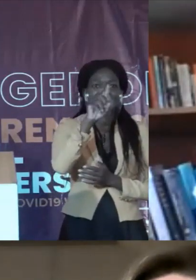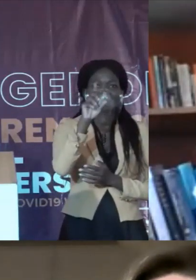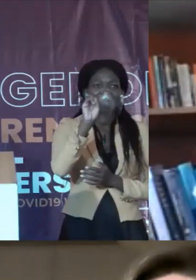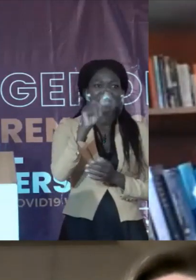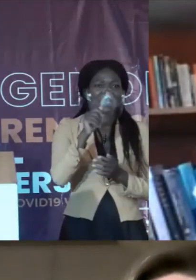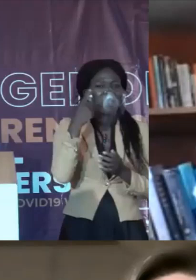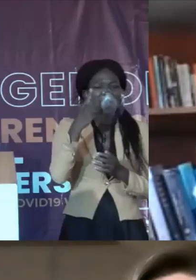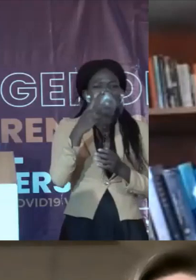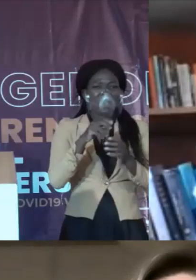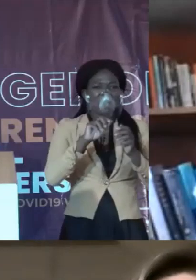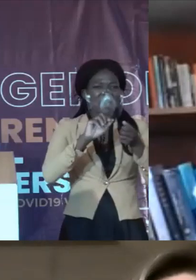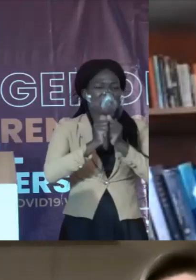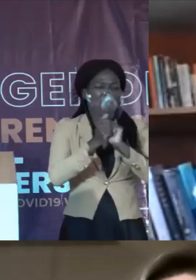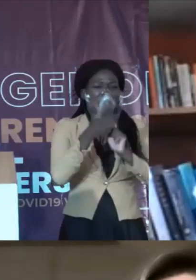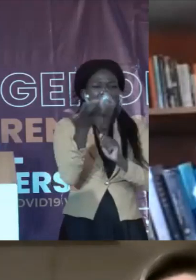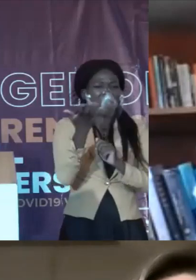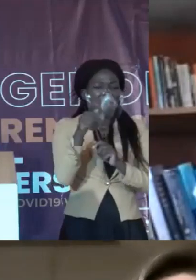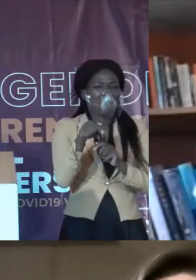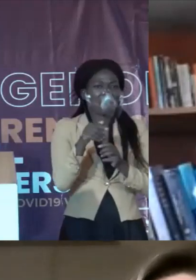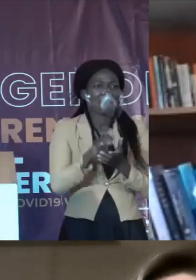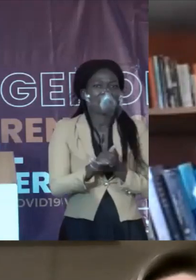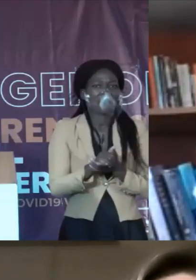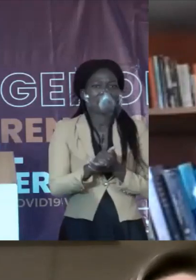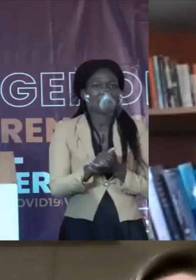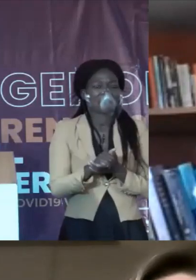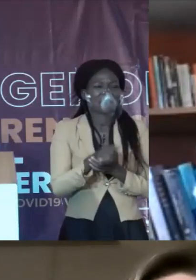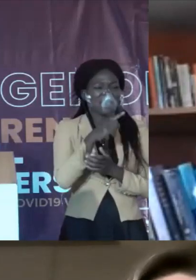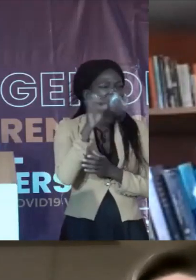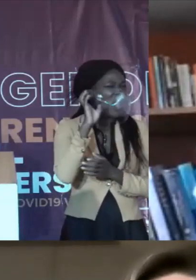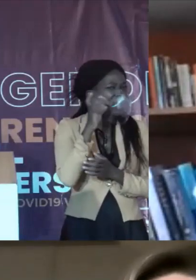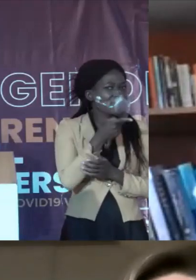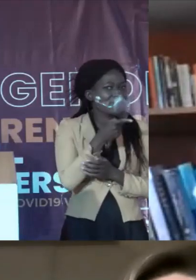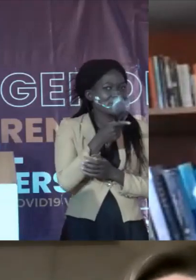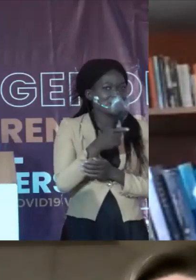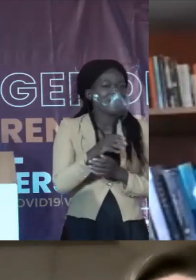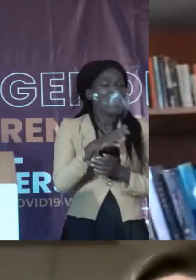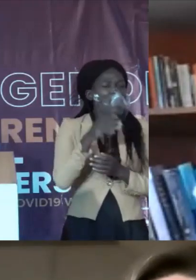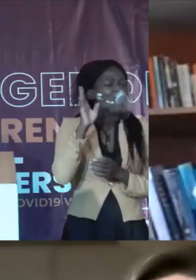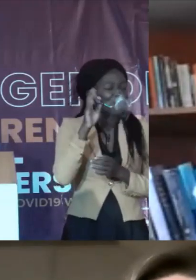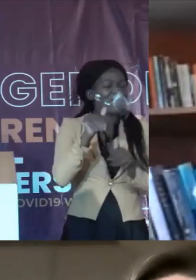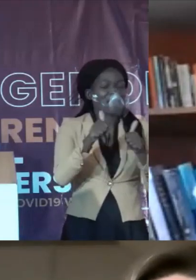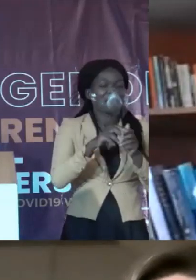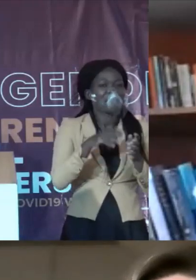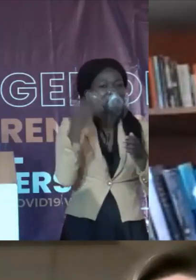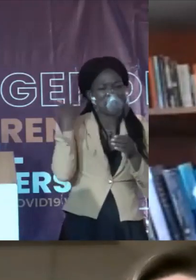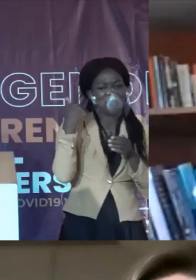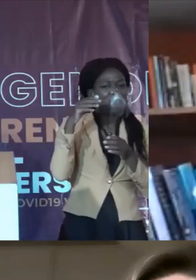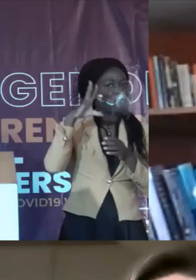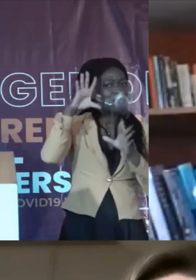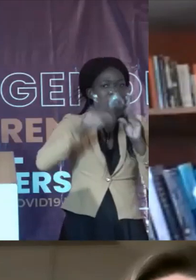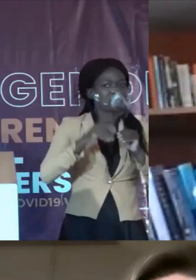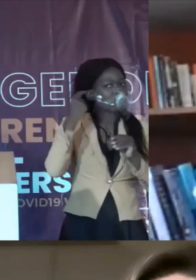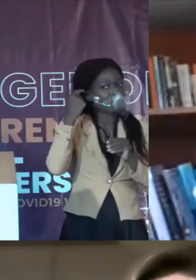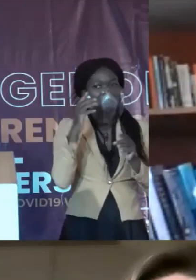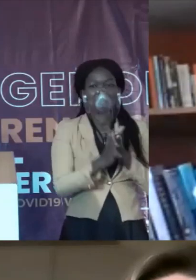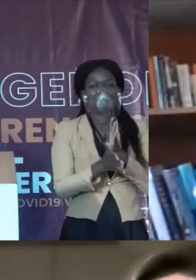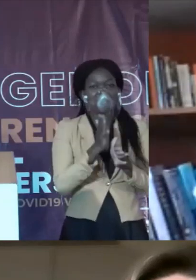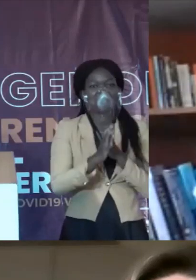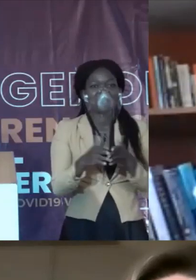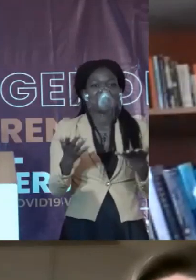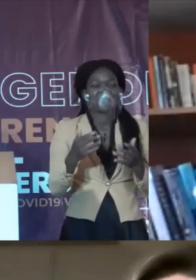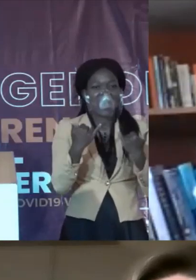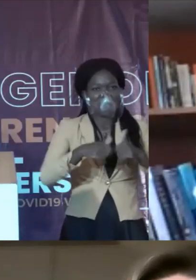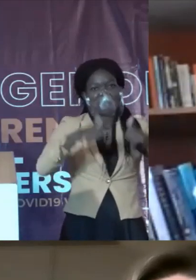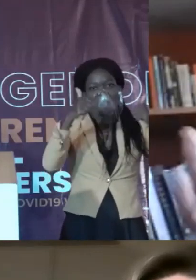a Yes. technical hiccup. Are you able Do to you hear me now? Yes, now we can hear you. Yes.